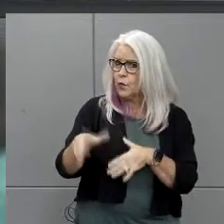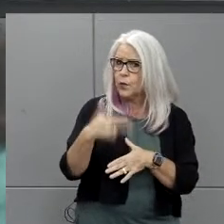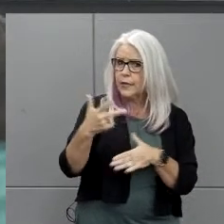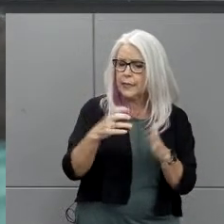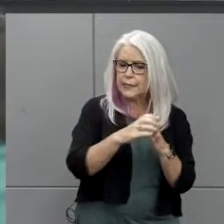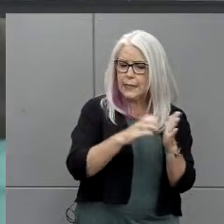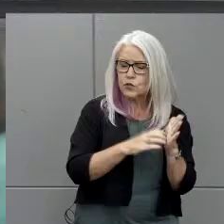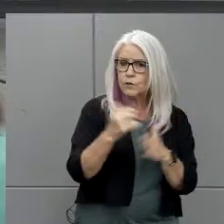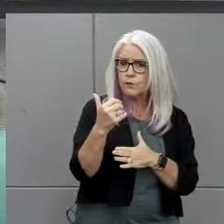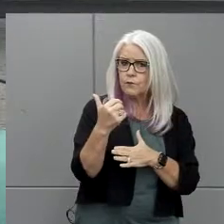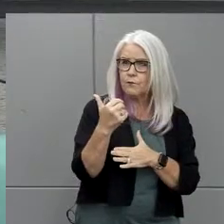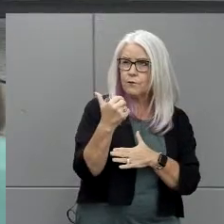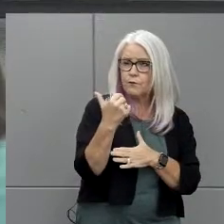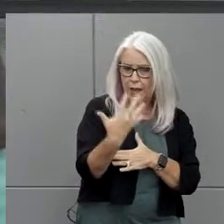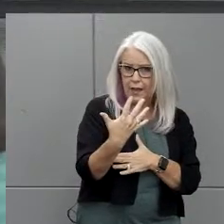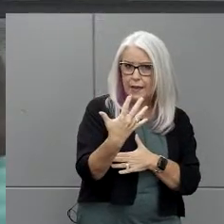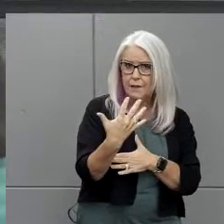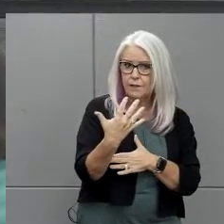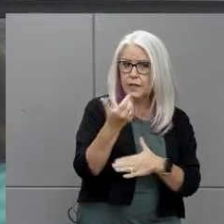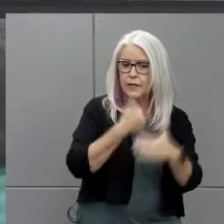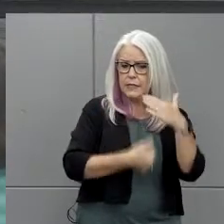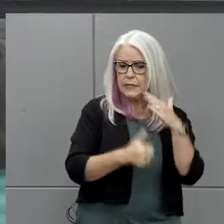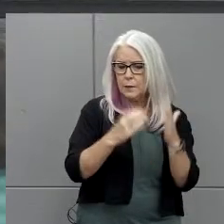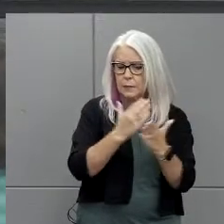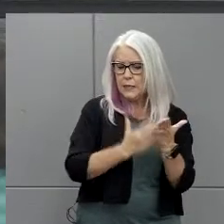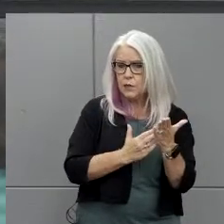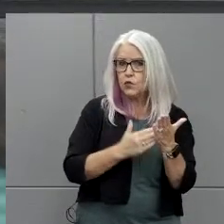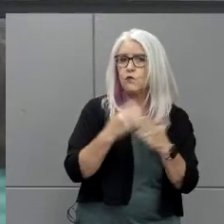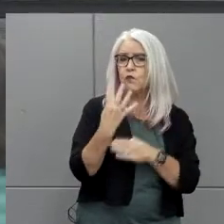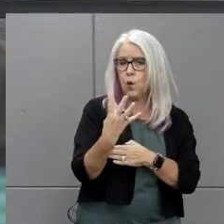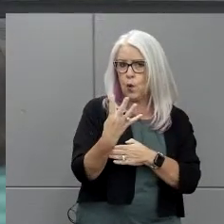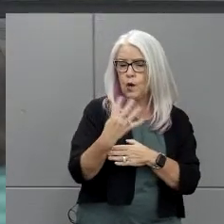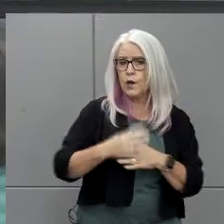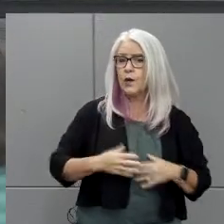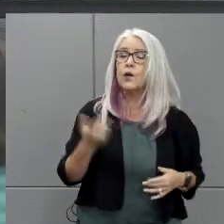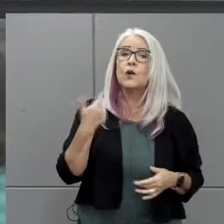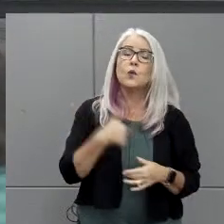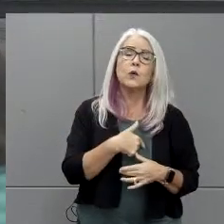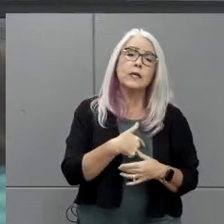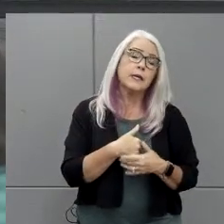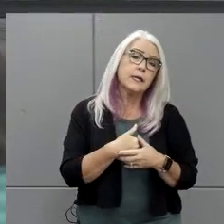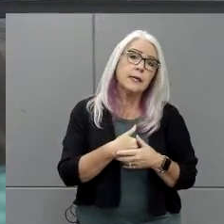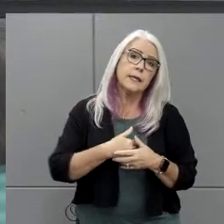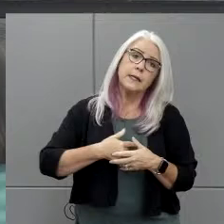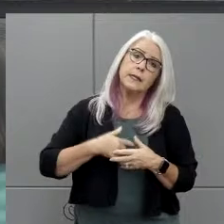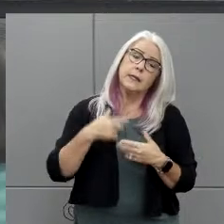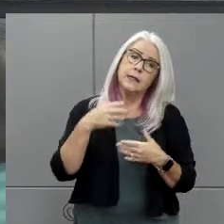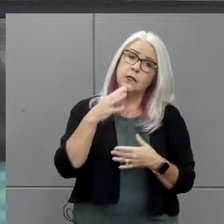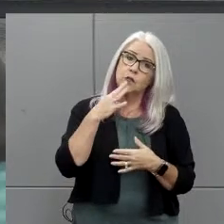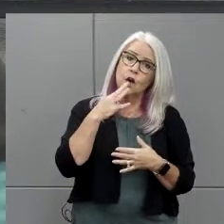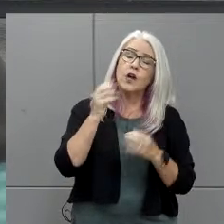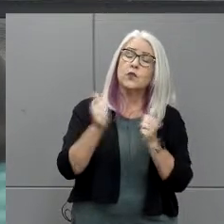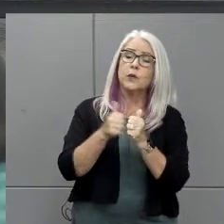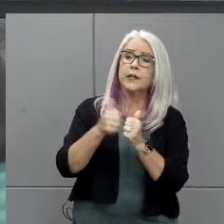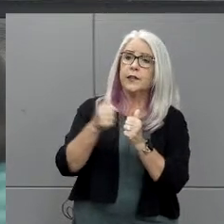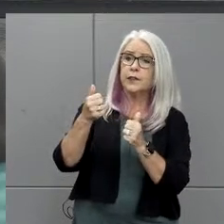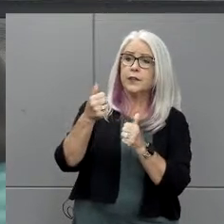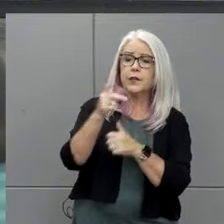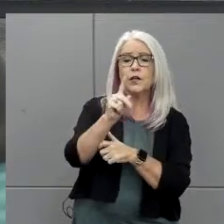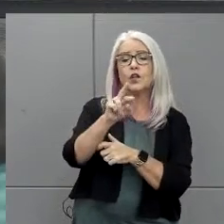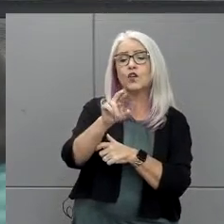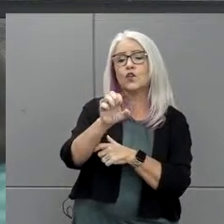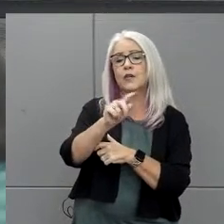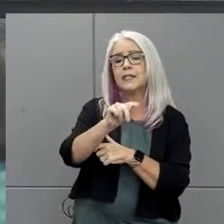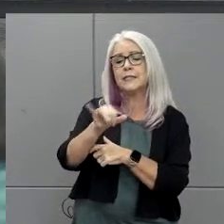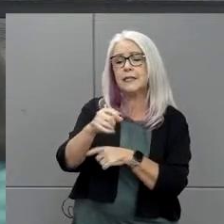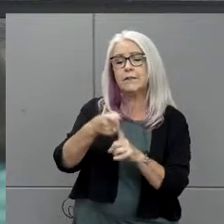section 5, paragraph, subsection 4, we called the HR up, Christie up, and asked her about the